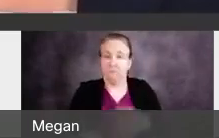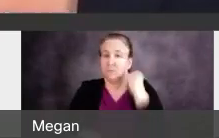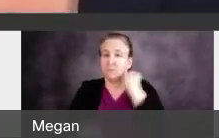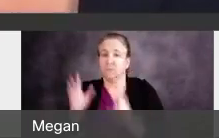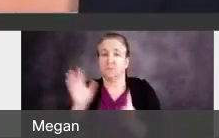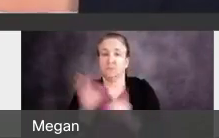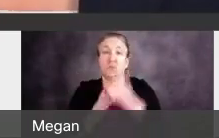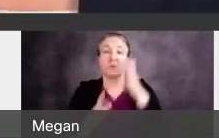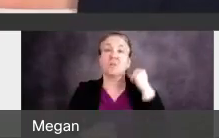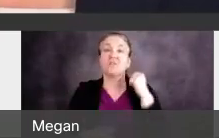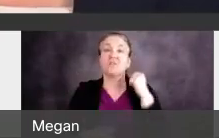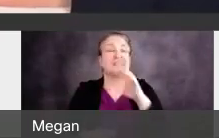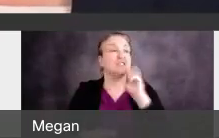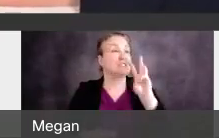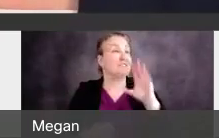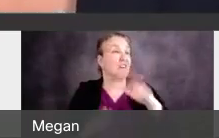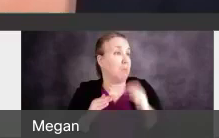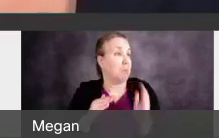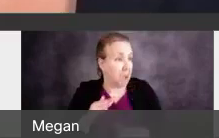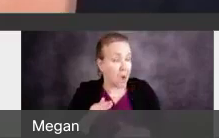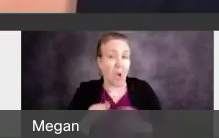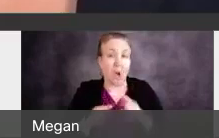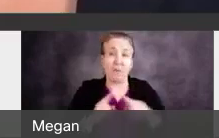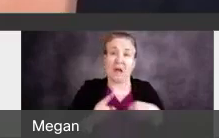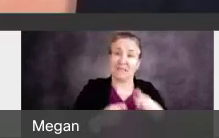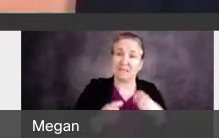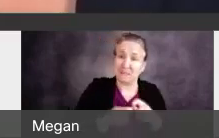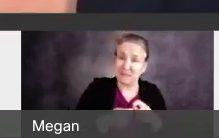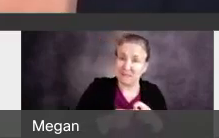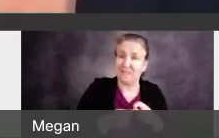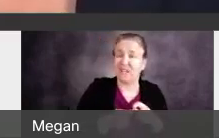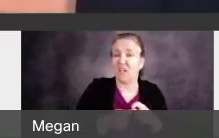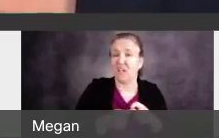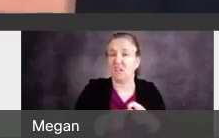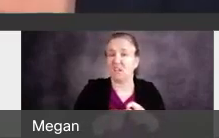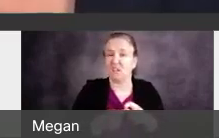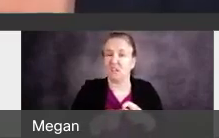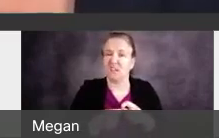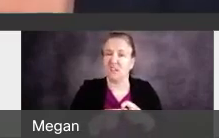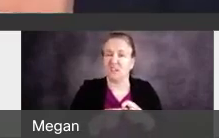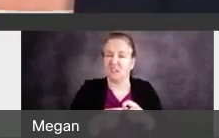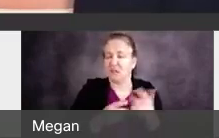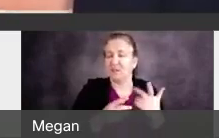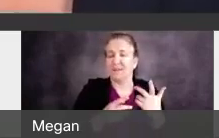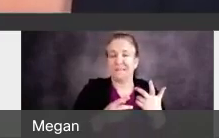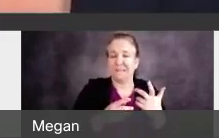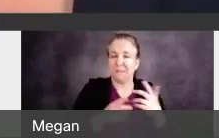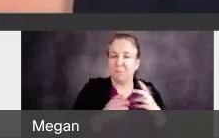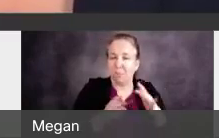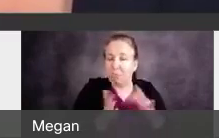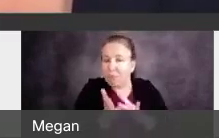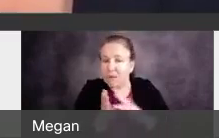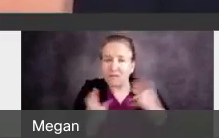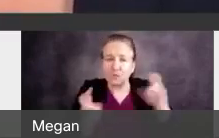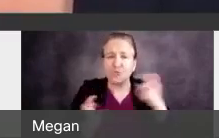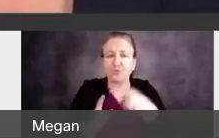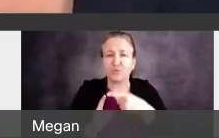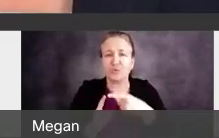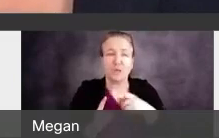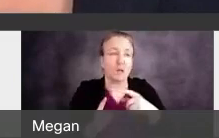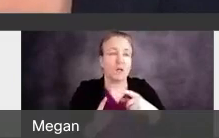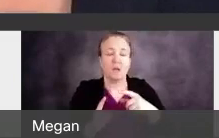under 65 but have one of those specific listed pre-existing conditions, we are asking them to sign